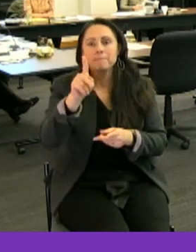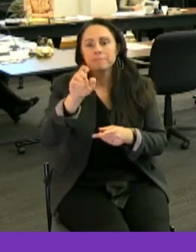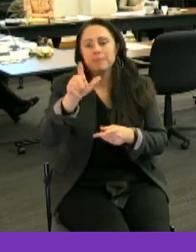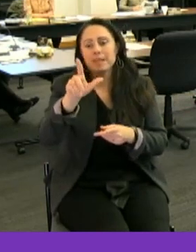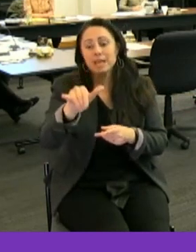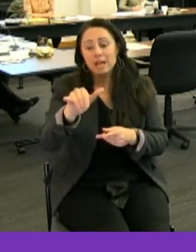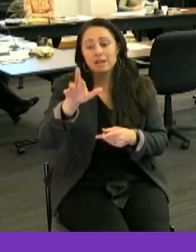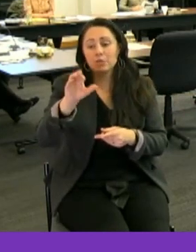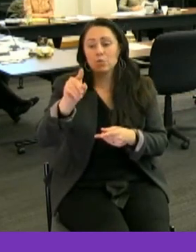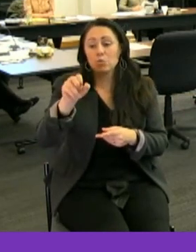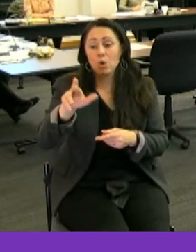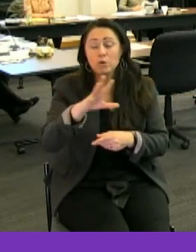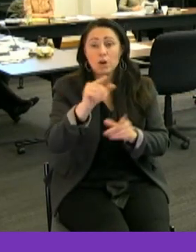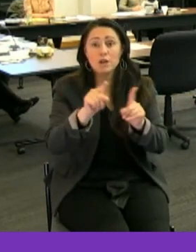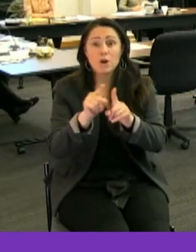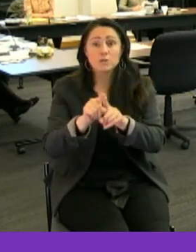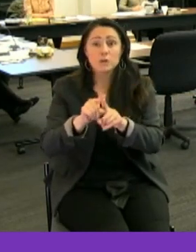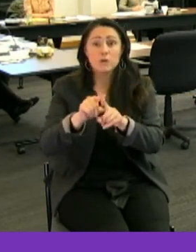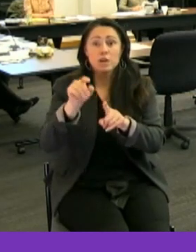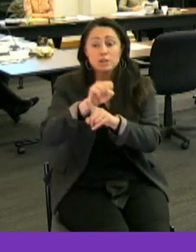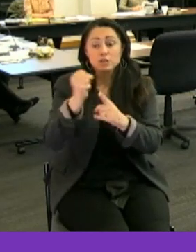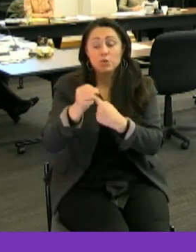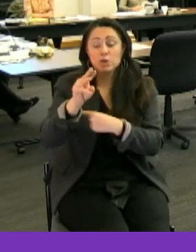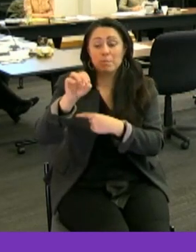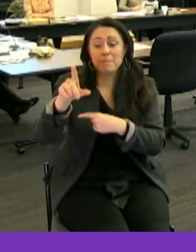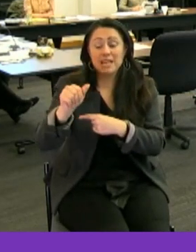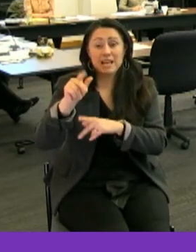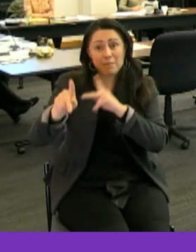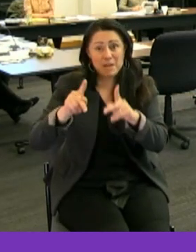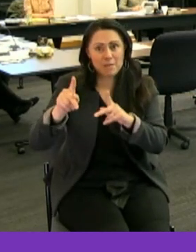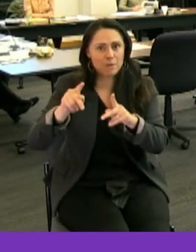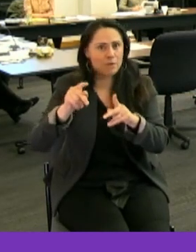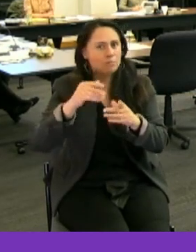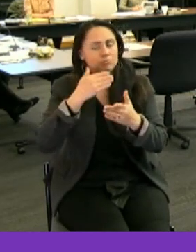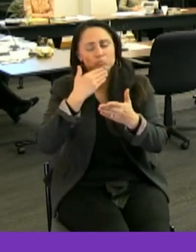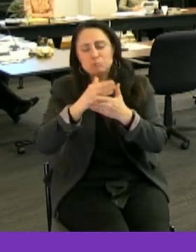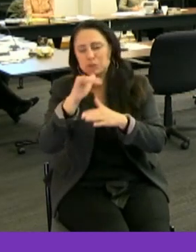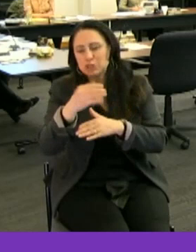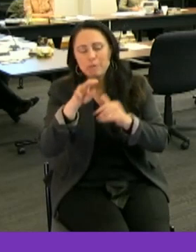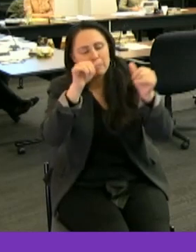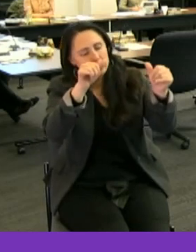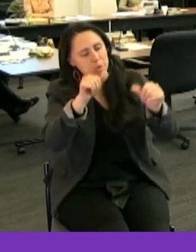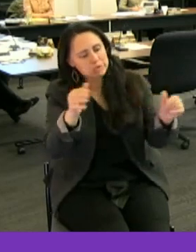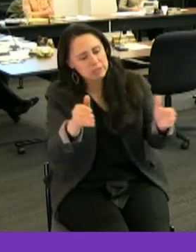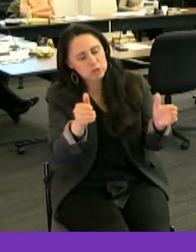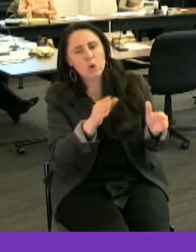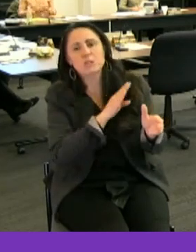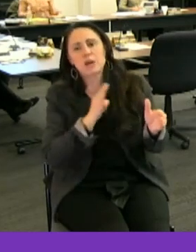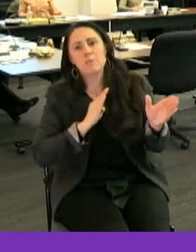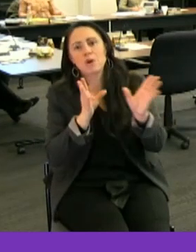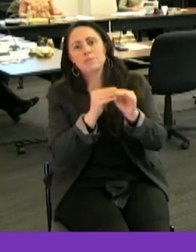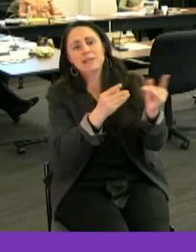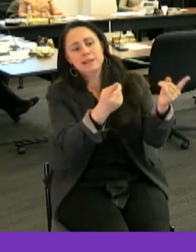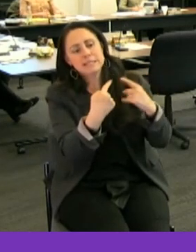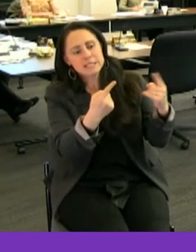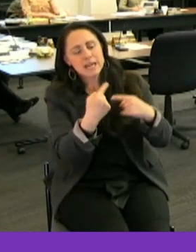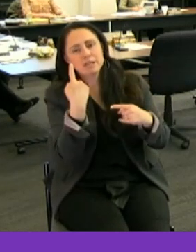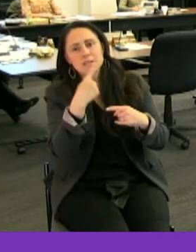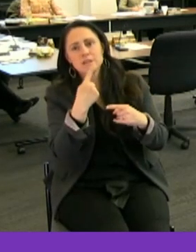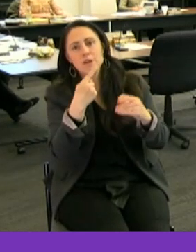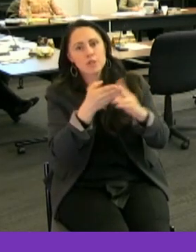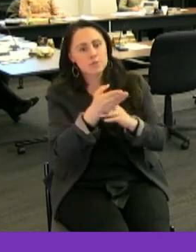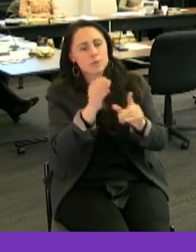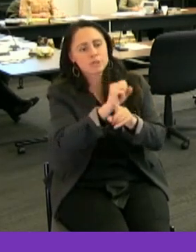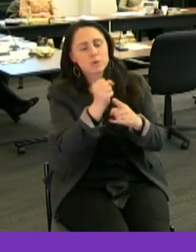Kelly Roeder and our social media folks do a great job in posting and encouraging board meeting attendance on our social